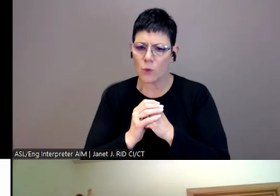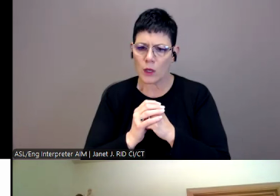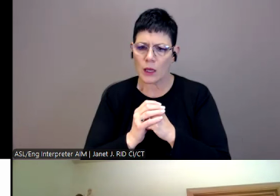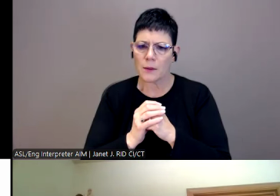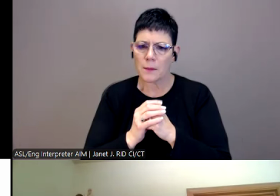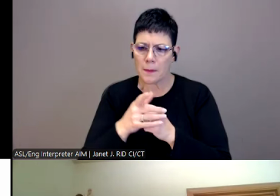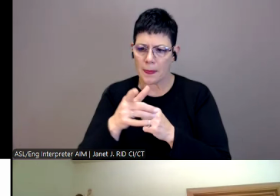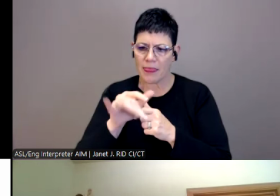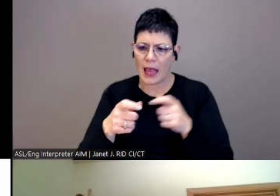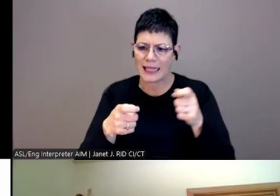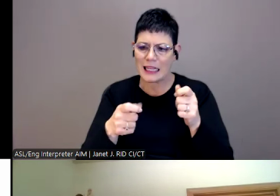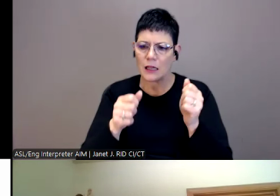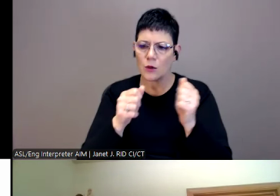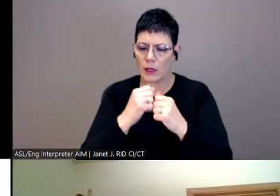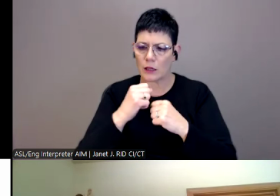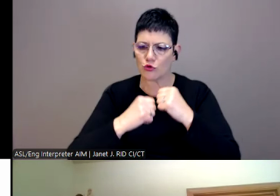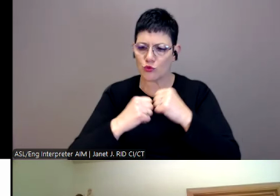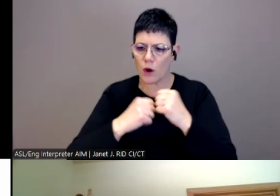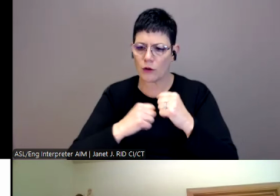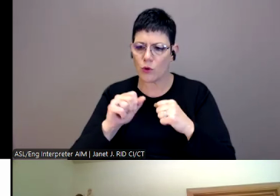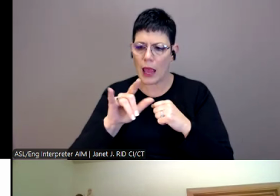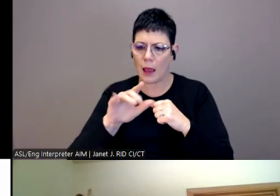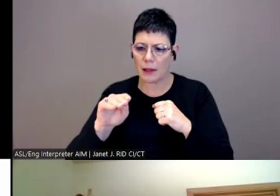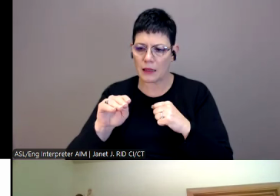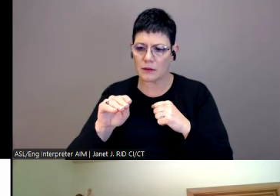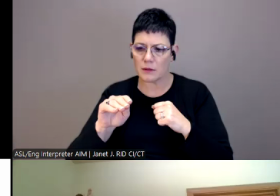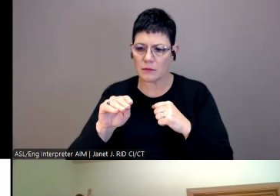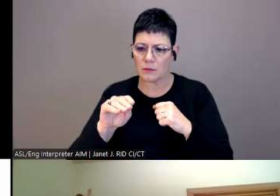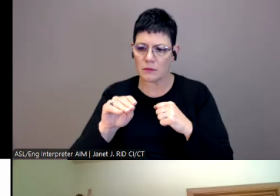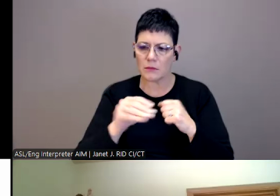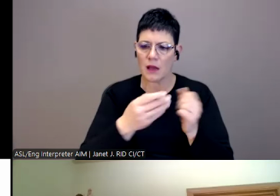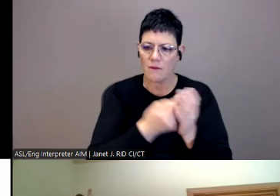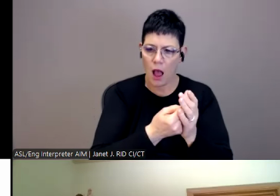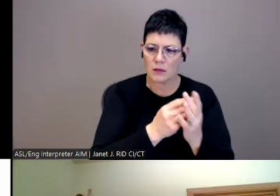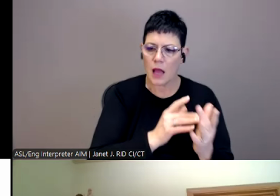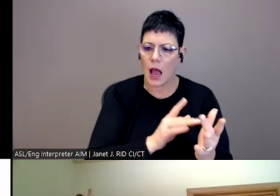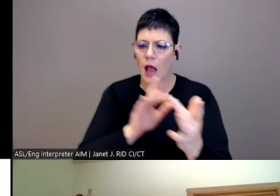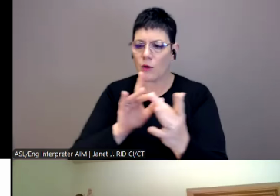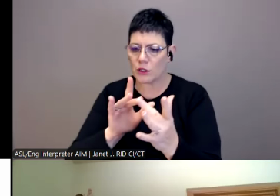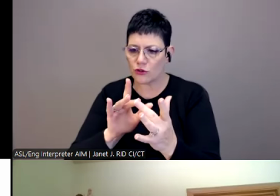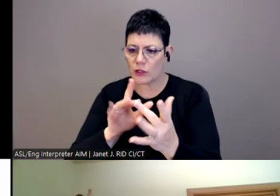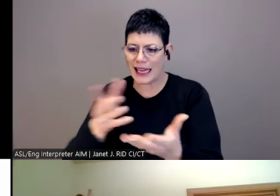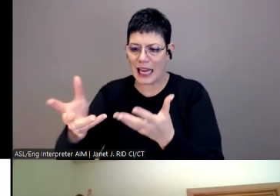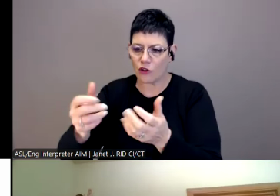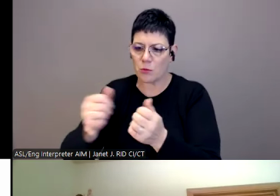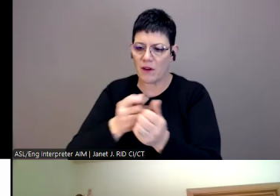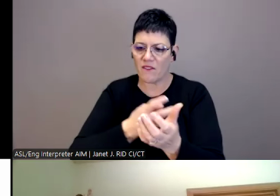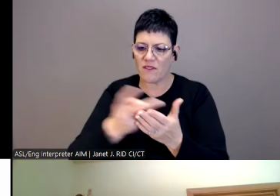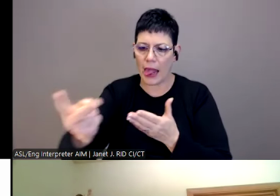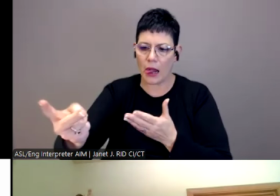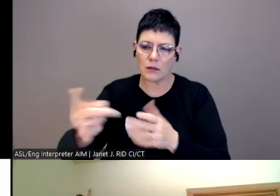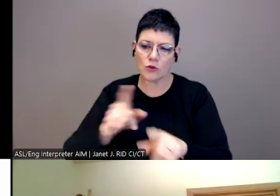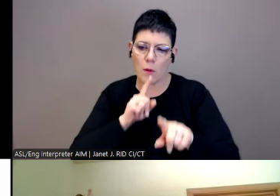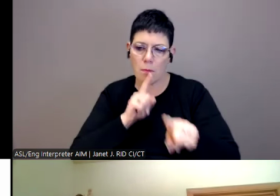that funds outreach and engagement, but fails to include the report in overall reports. Oh,